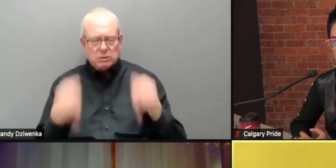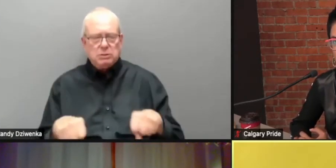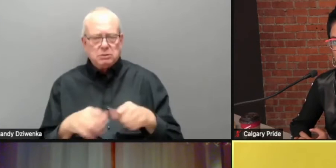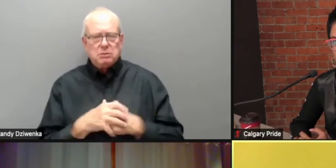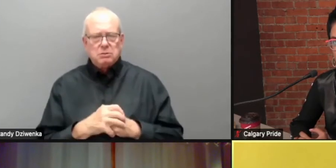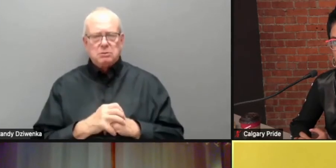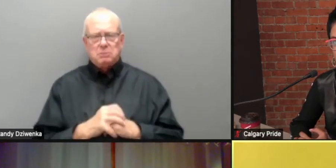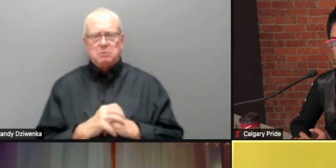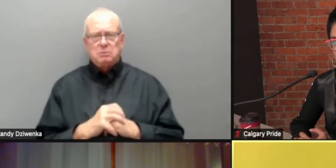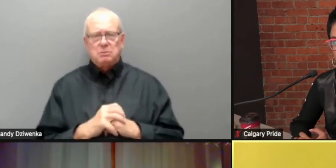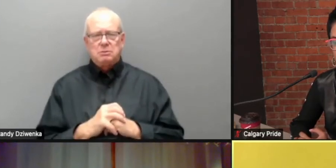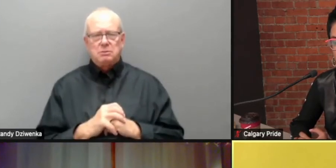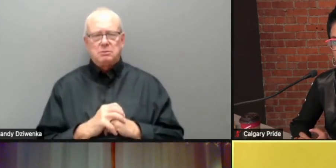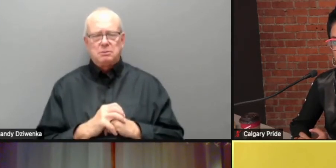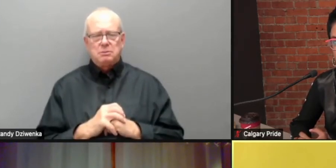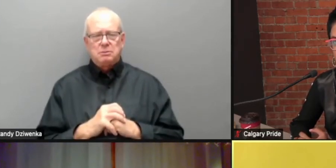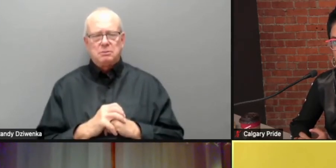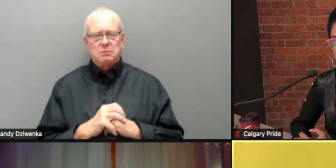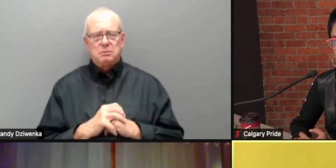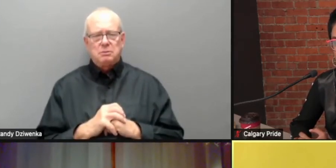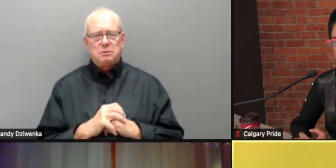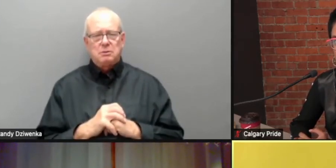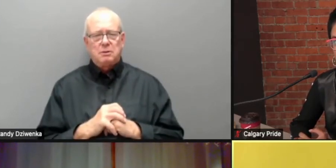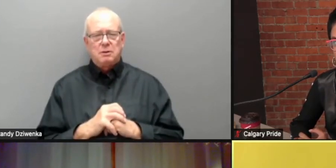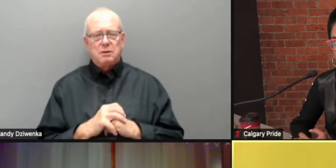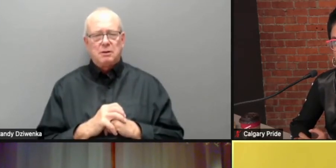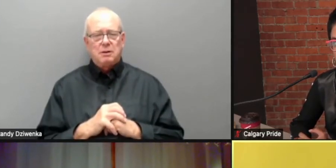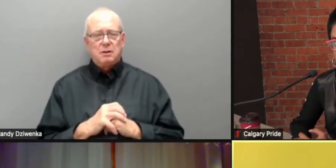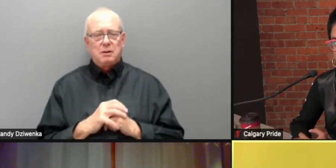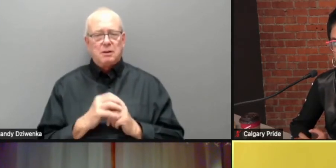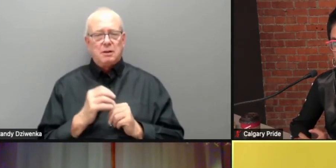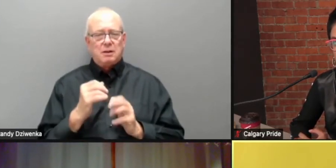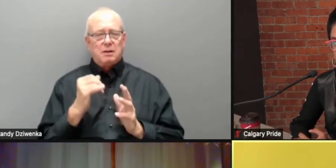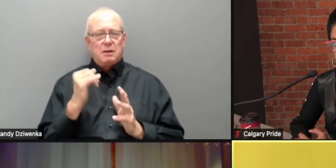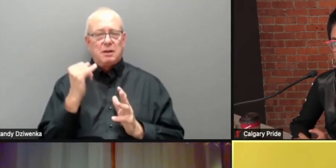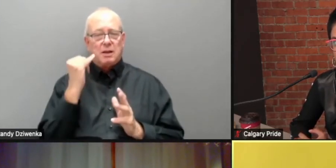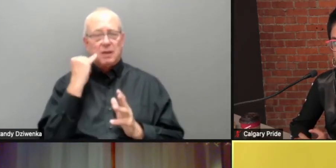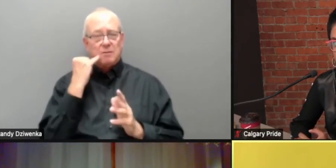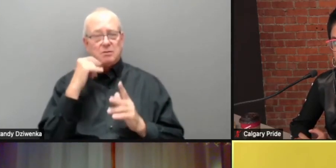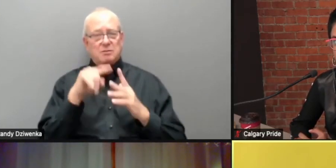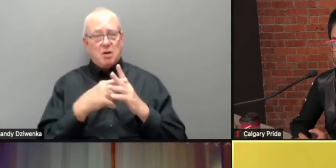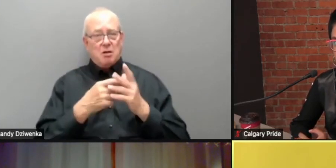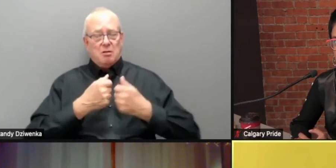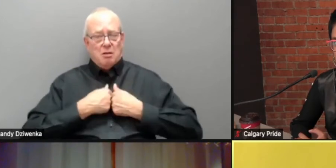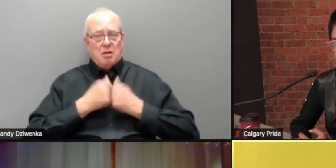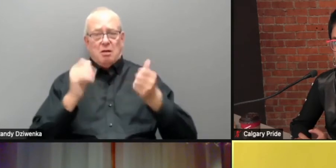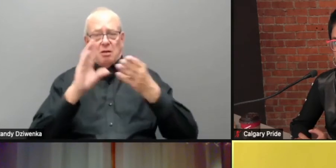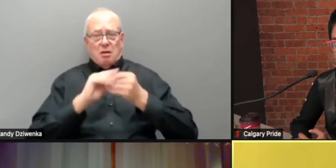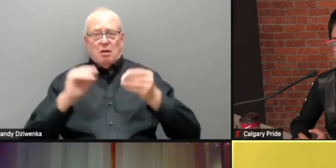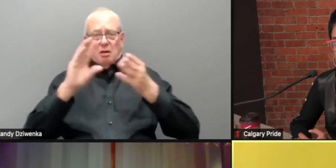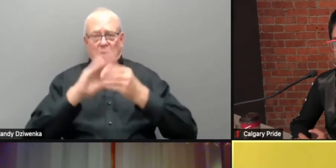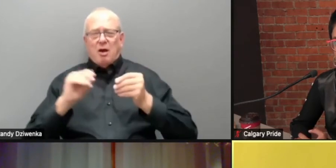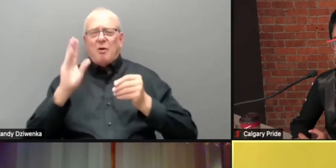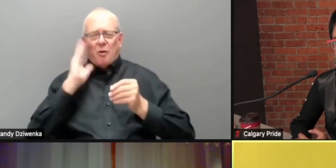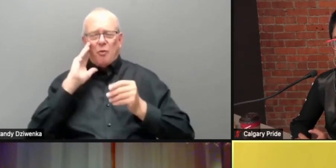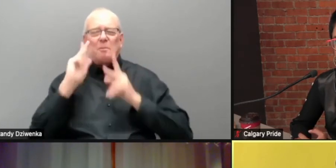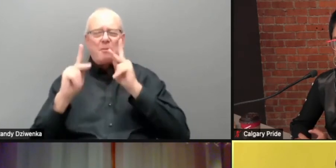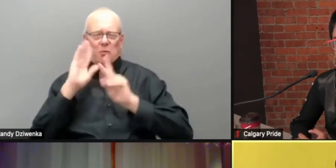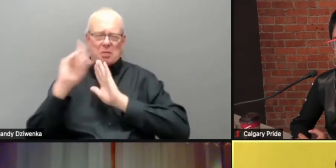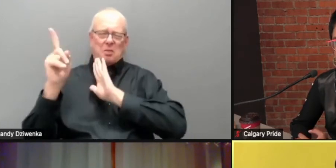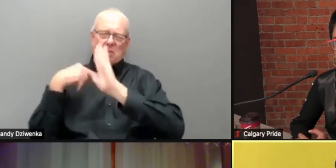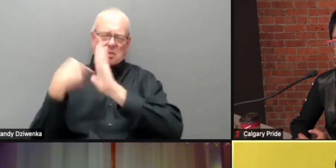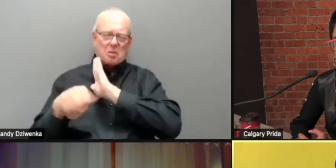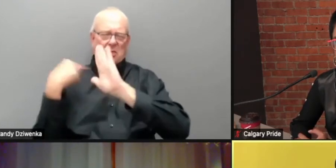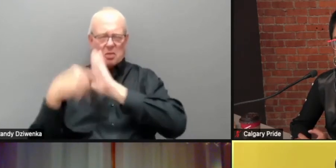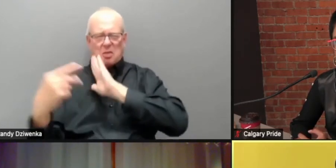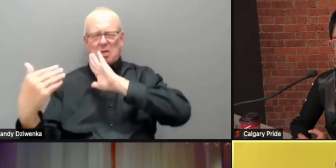we open the mouth, we will be subject to discrimination. So, but if these two